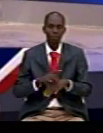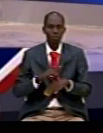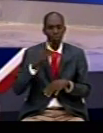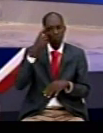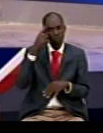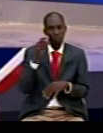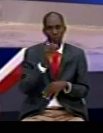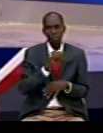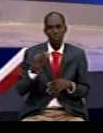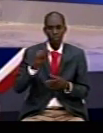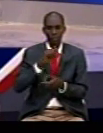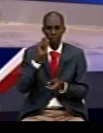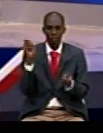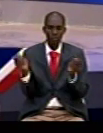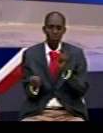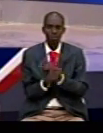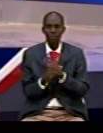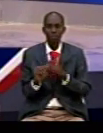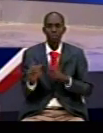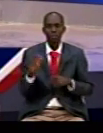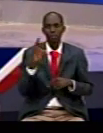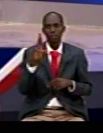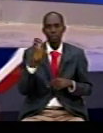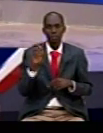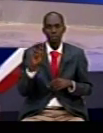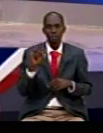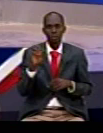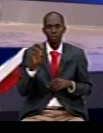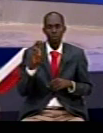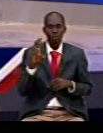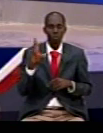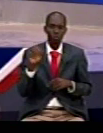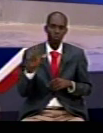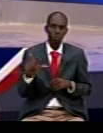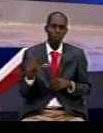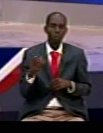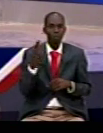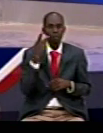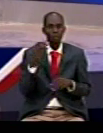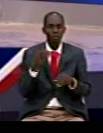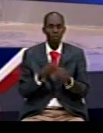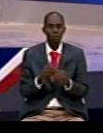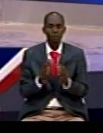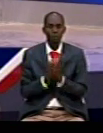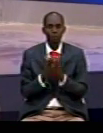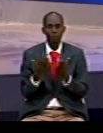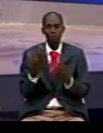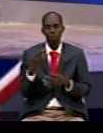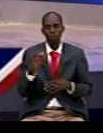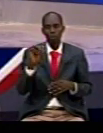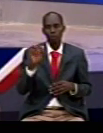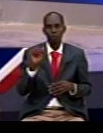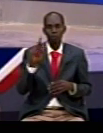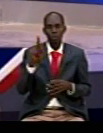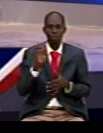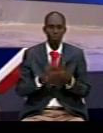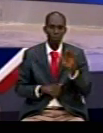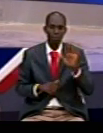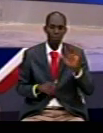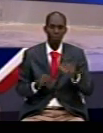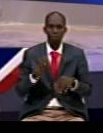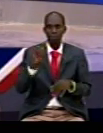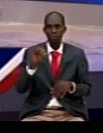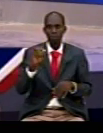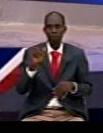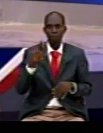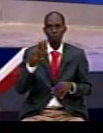for a transforming renewal. We're coming back to Mark chapter 5,